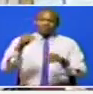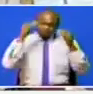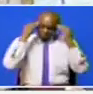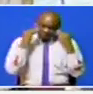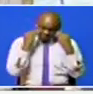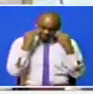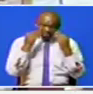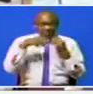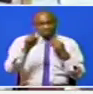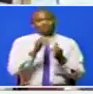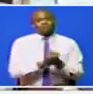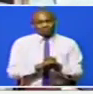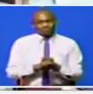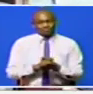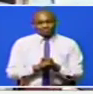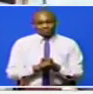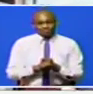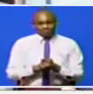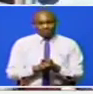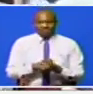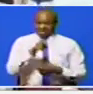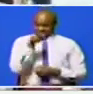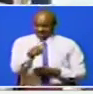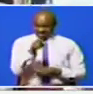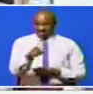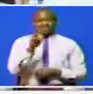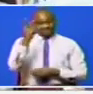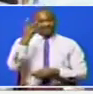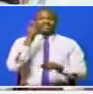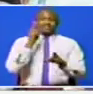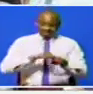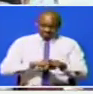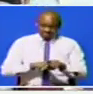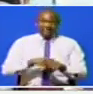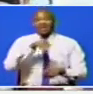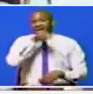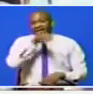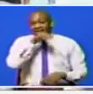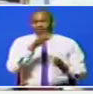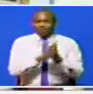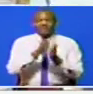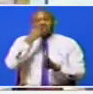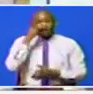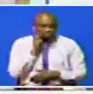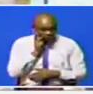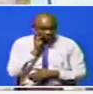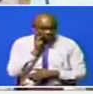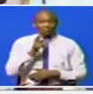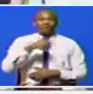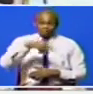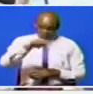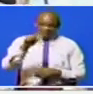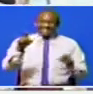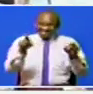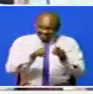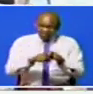instead opts to move to the Supreme Court. This will be the second time that Raila Odinga and Kalonzo Musyoka will be doing the